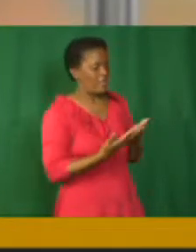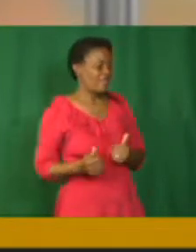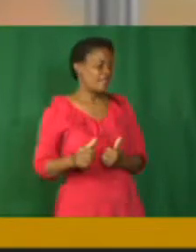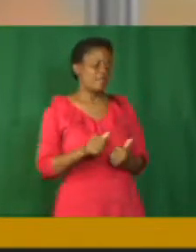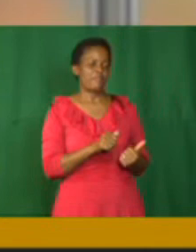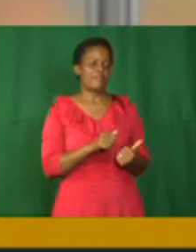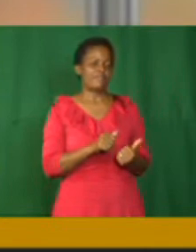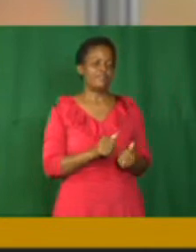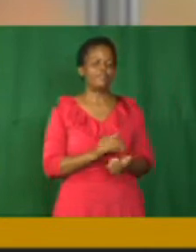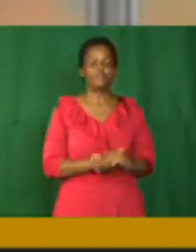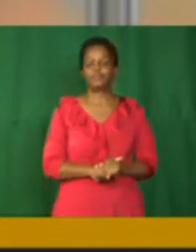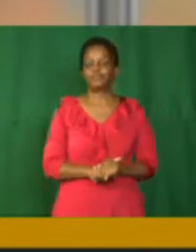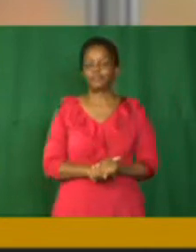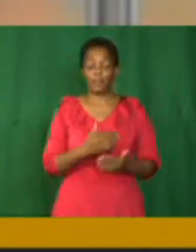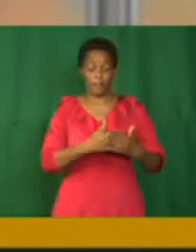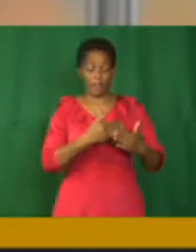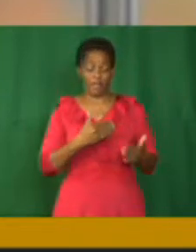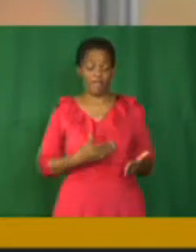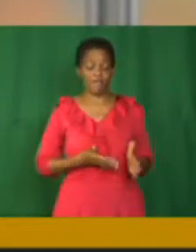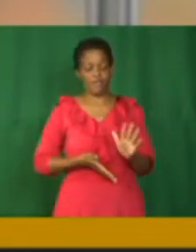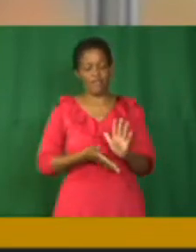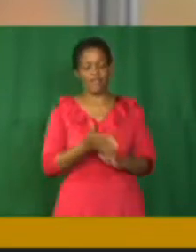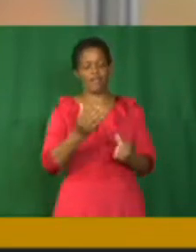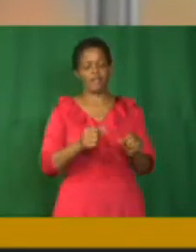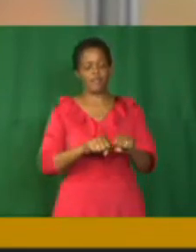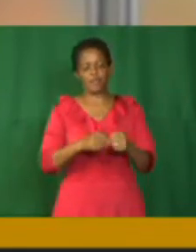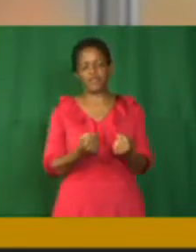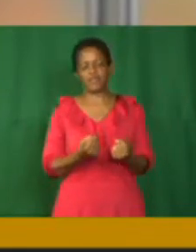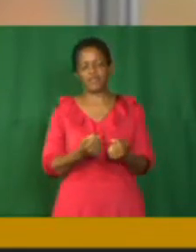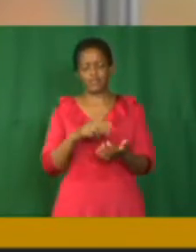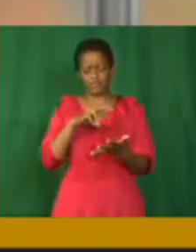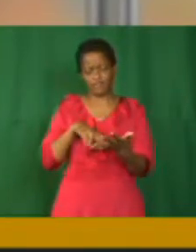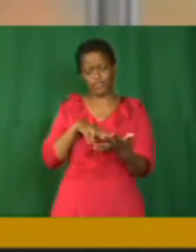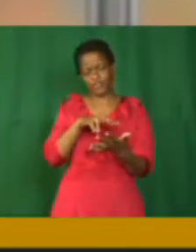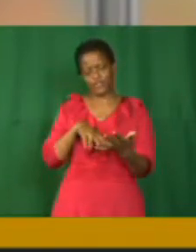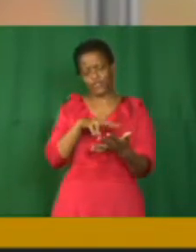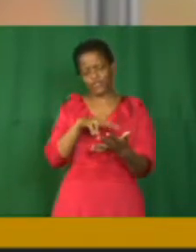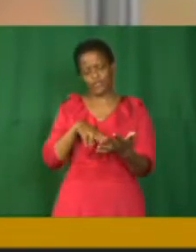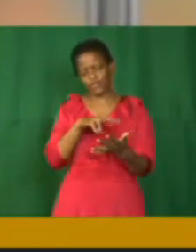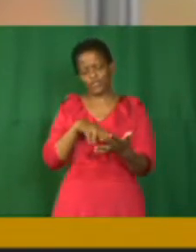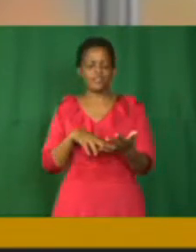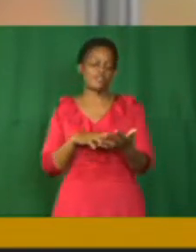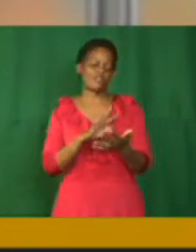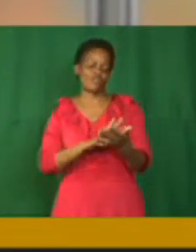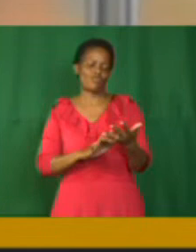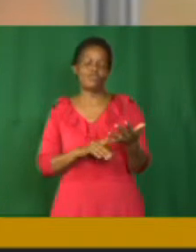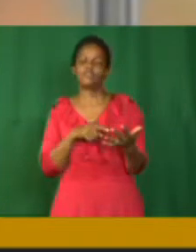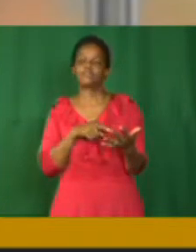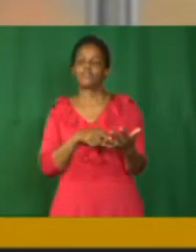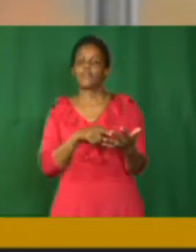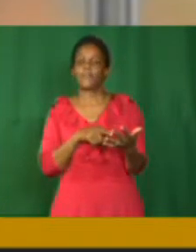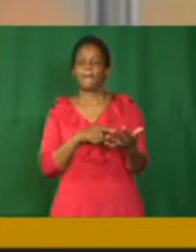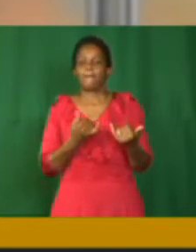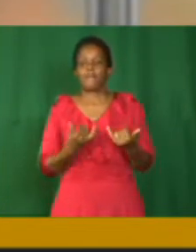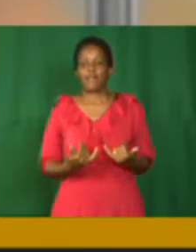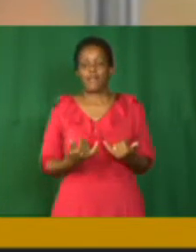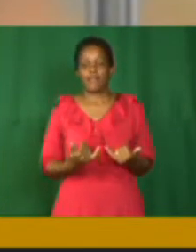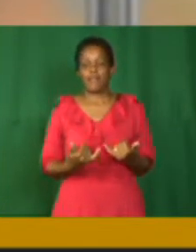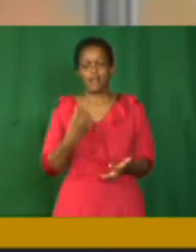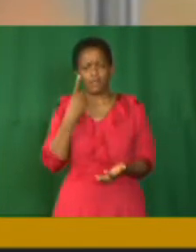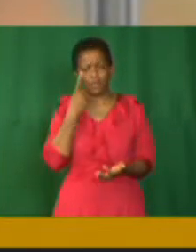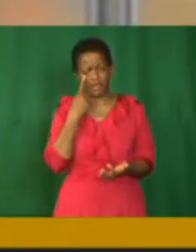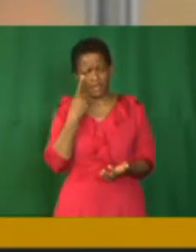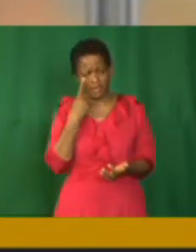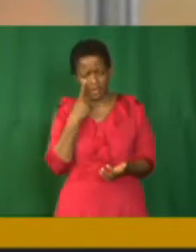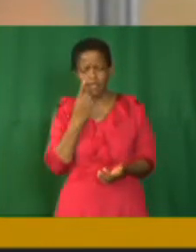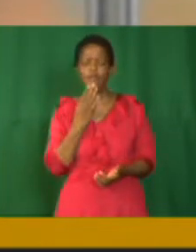Now, before we went for the break, we had read some part of the passage, whereby now we are seeing these